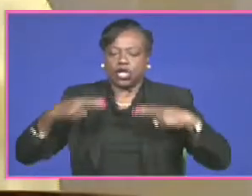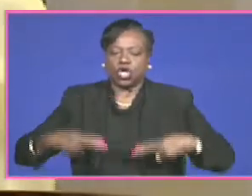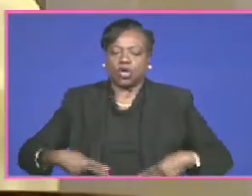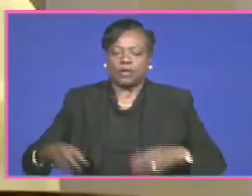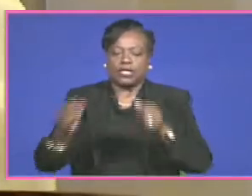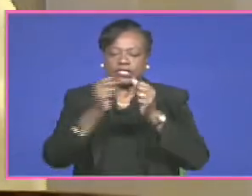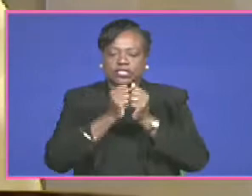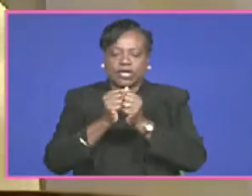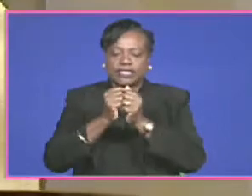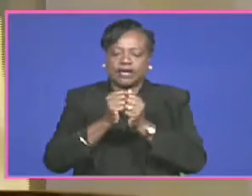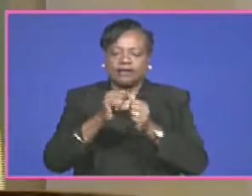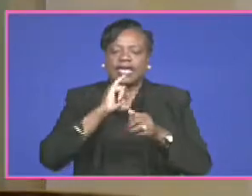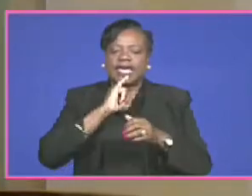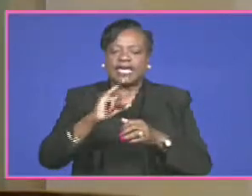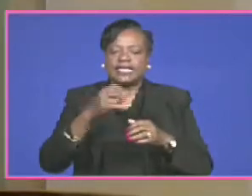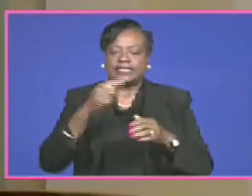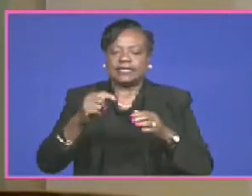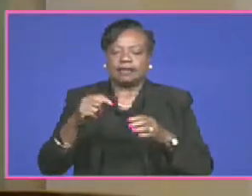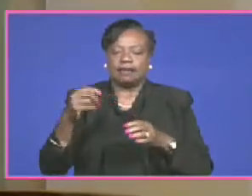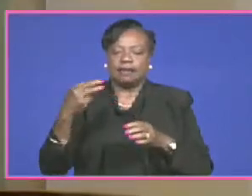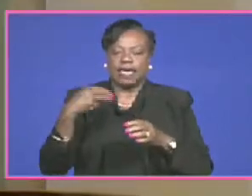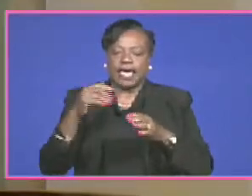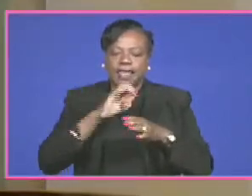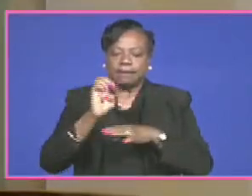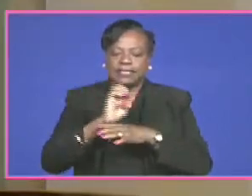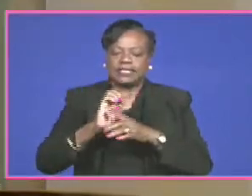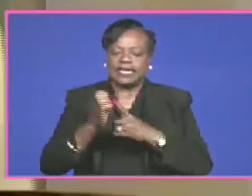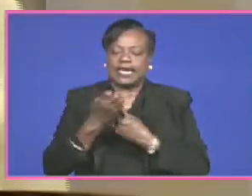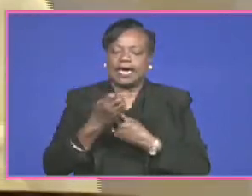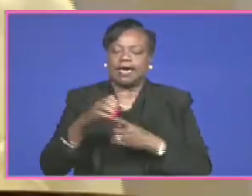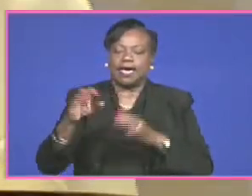a fundamental element in our Catholic social teaching.